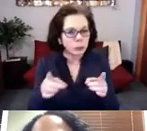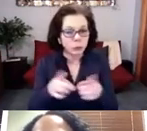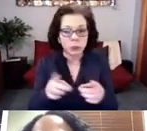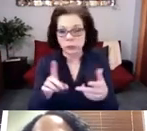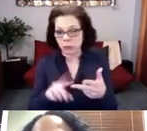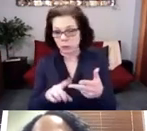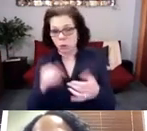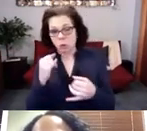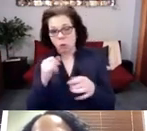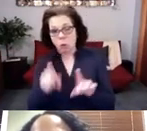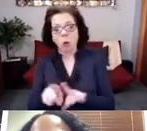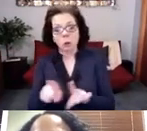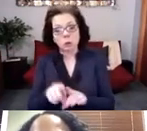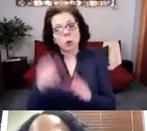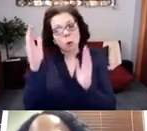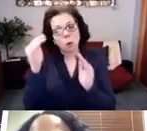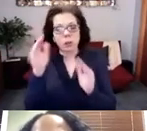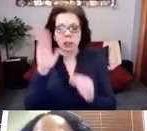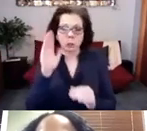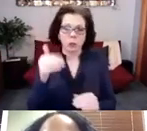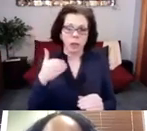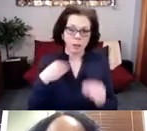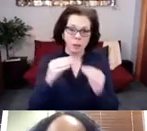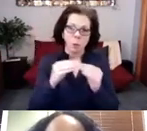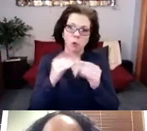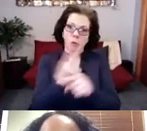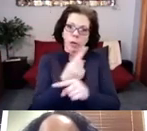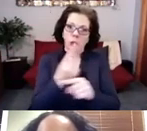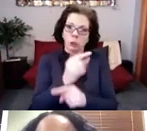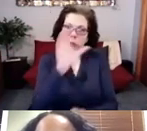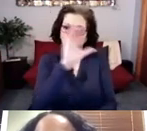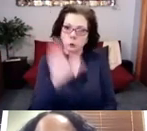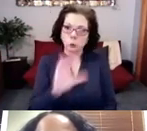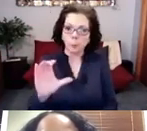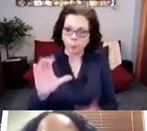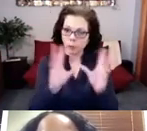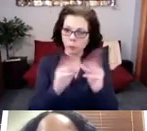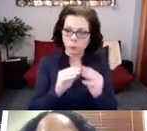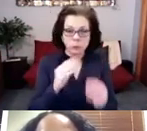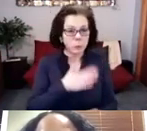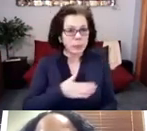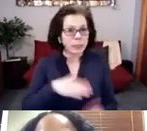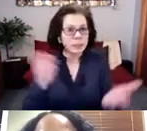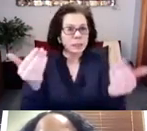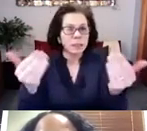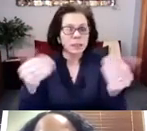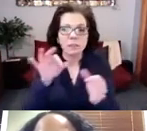to have regular Zoom community forums like this. So please do give us feedback and let us know how we can